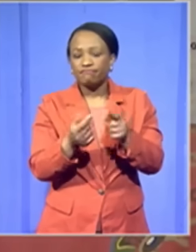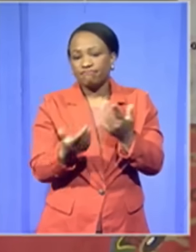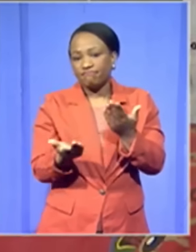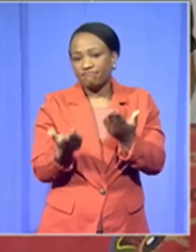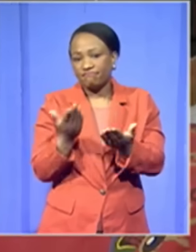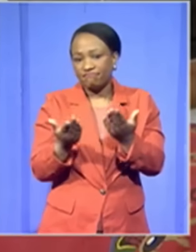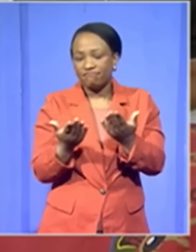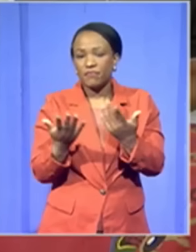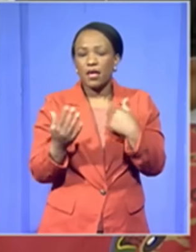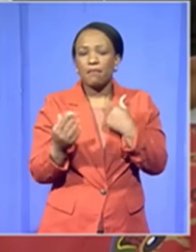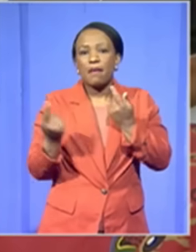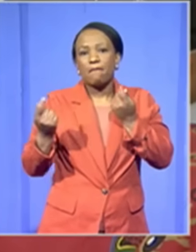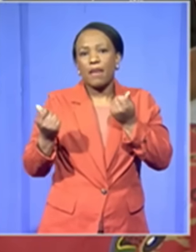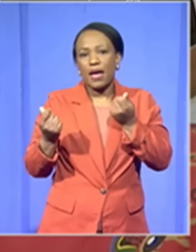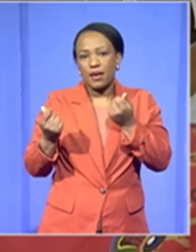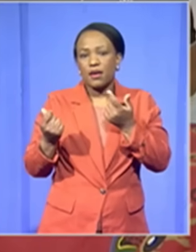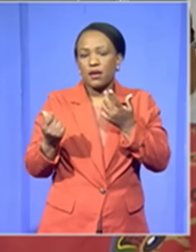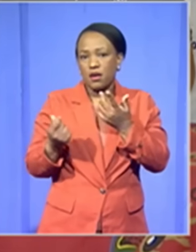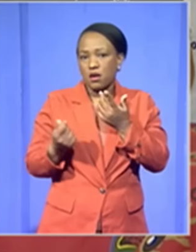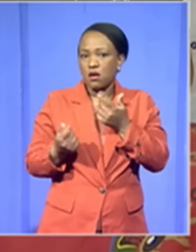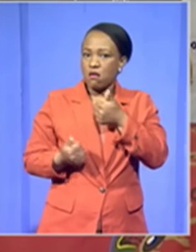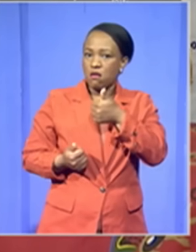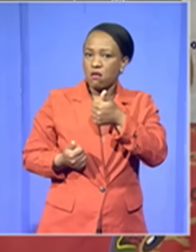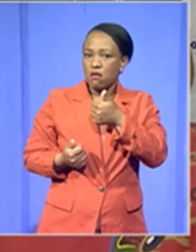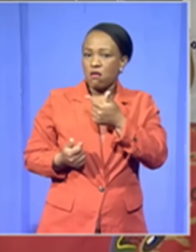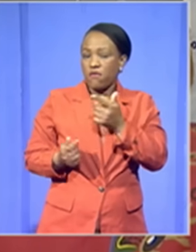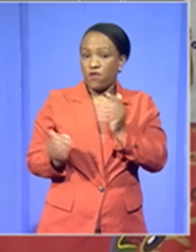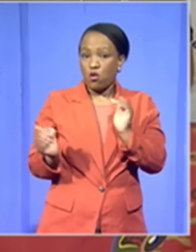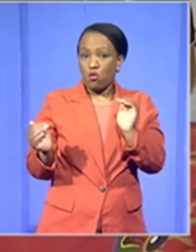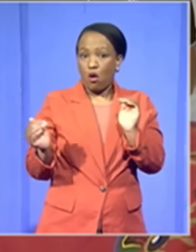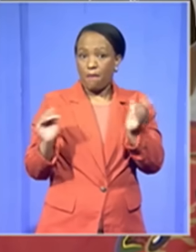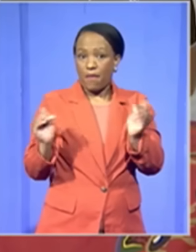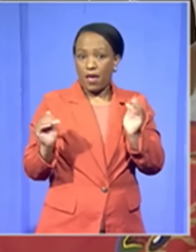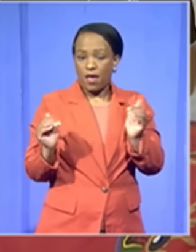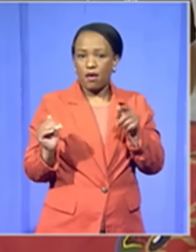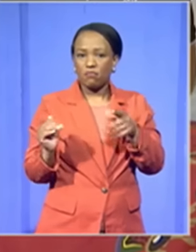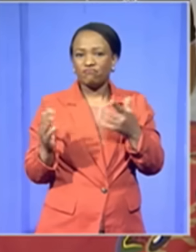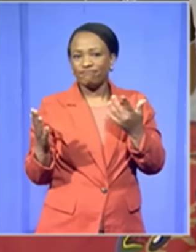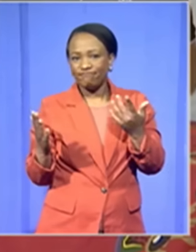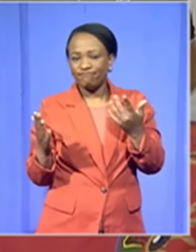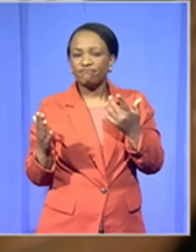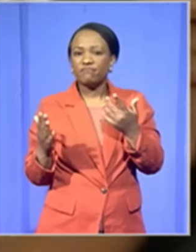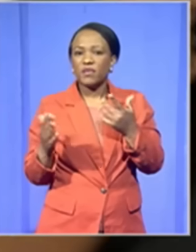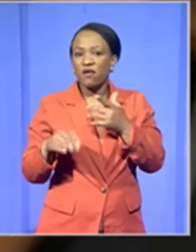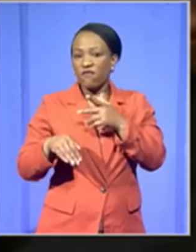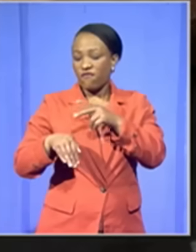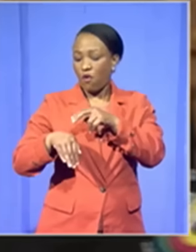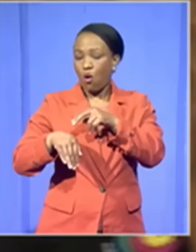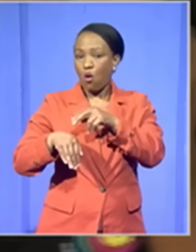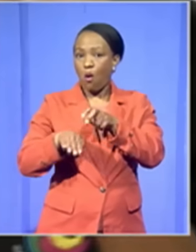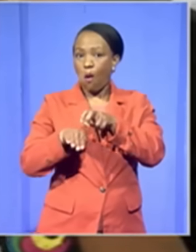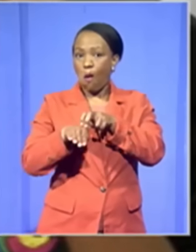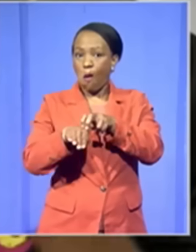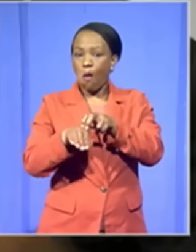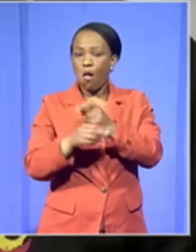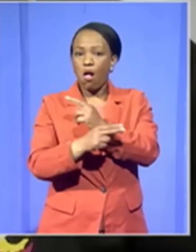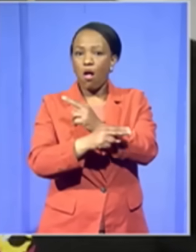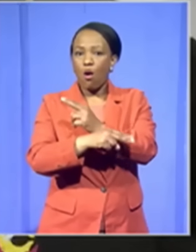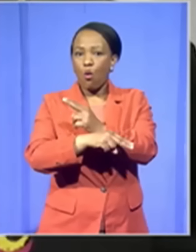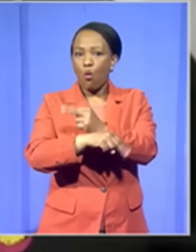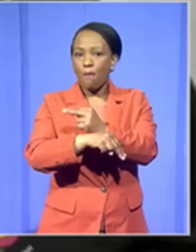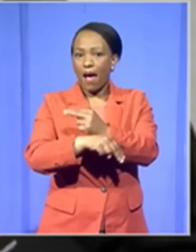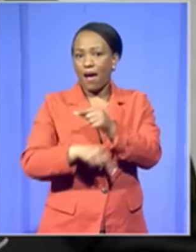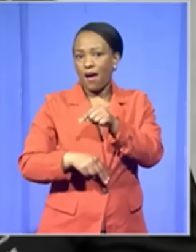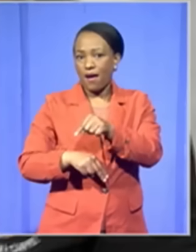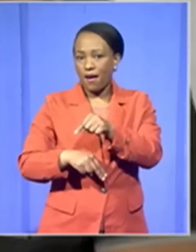mongwe o ka bona le tšhelete ya go bonala ka re go ka bapetša gantši leeto le o ka go le tšea ka e-hailing o tšea leeto le leteletšana